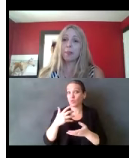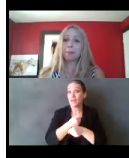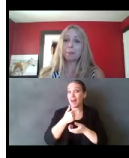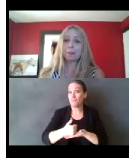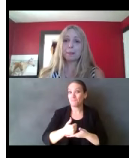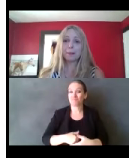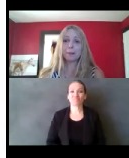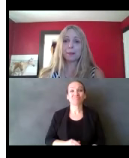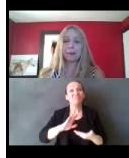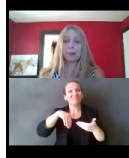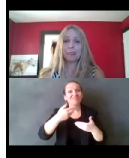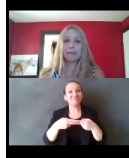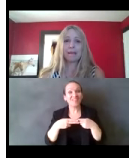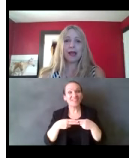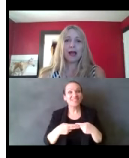please.